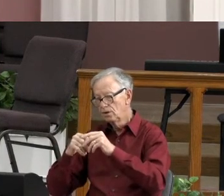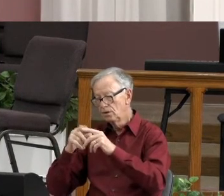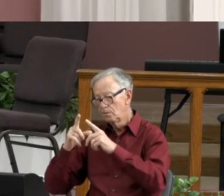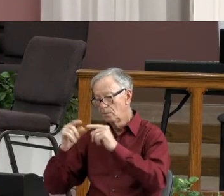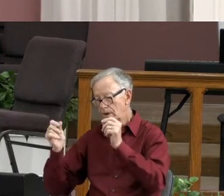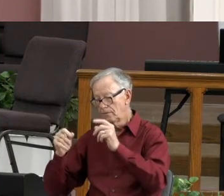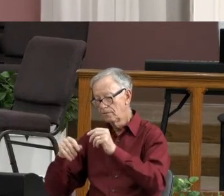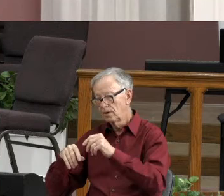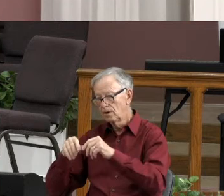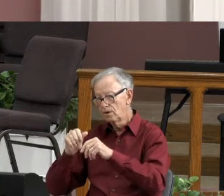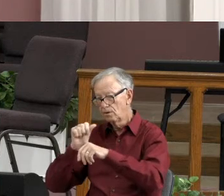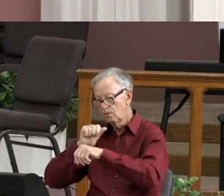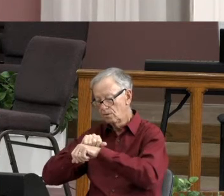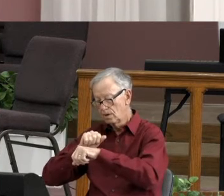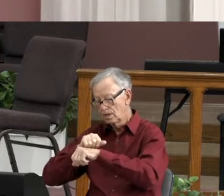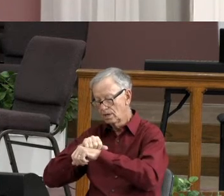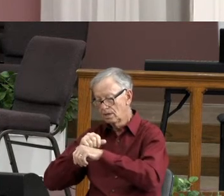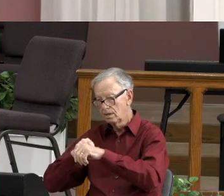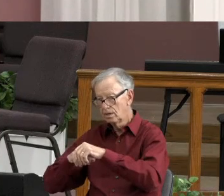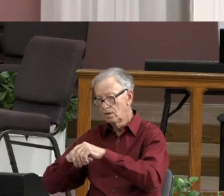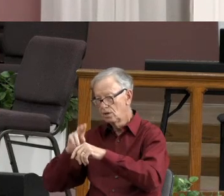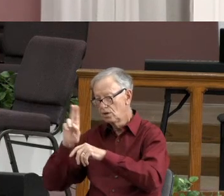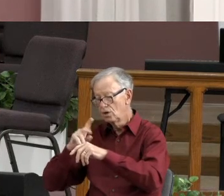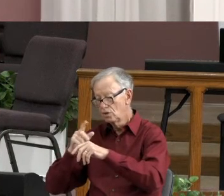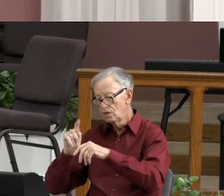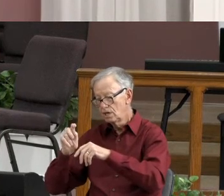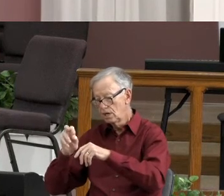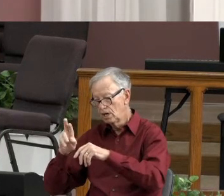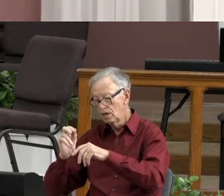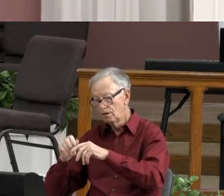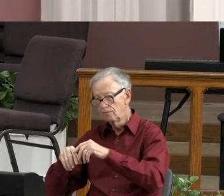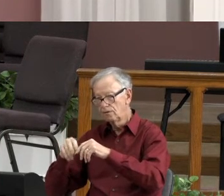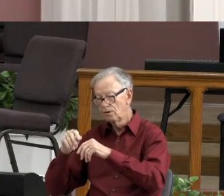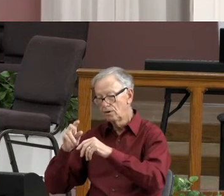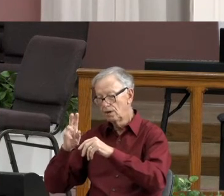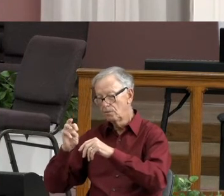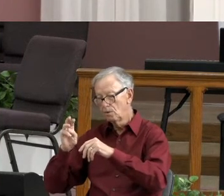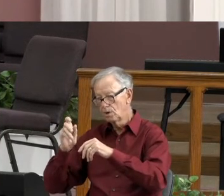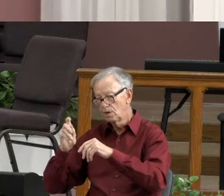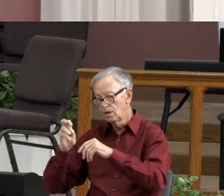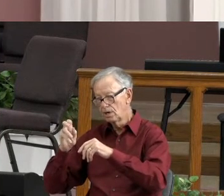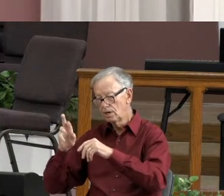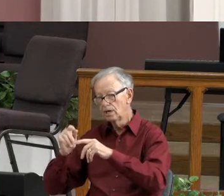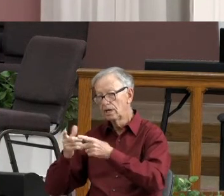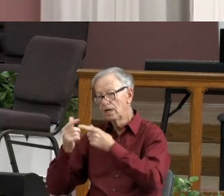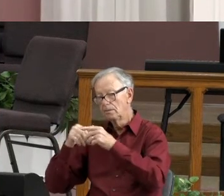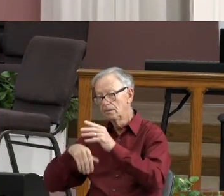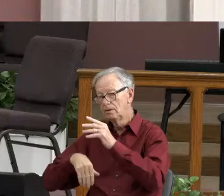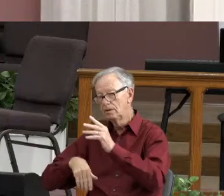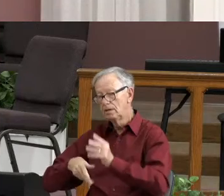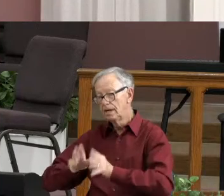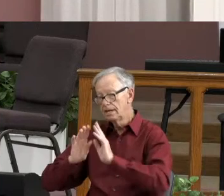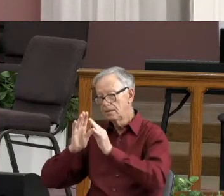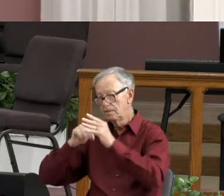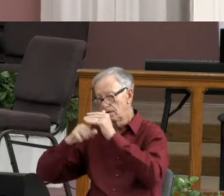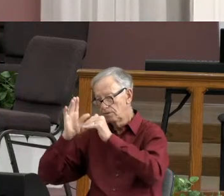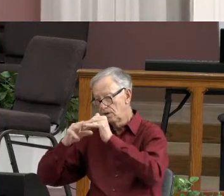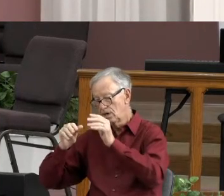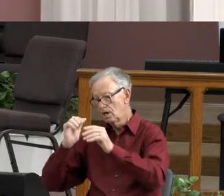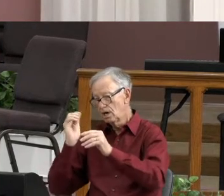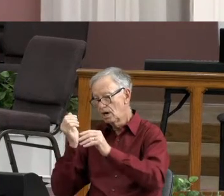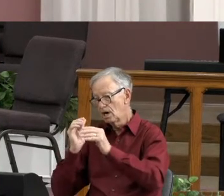brick for stone, and they used tar for mortar. They said, "Come, let us build for ourselves a